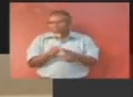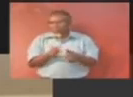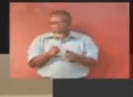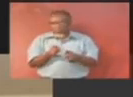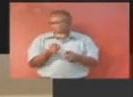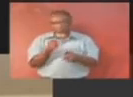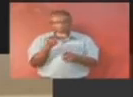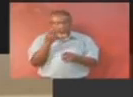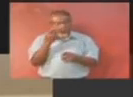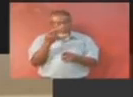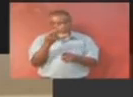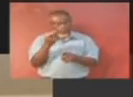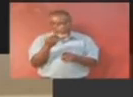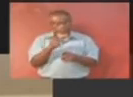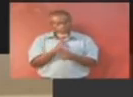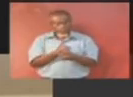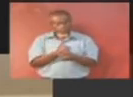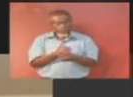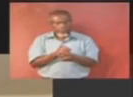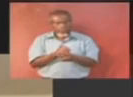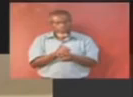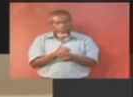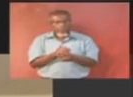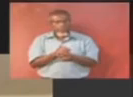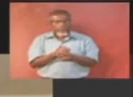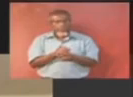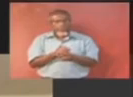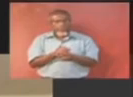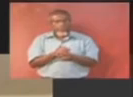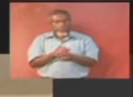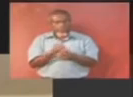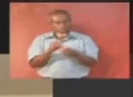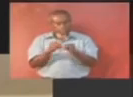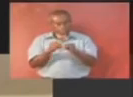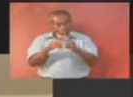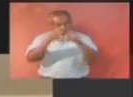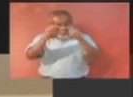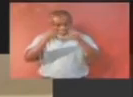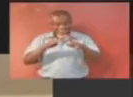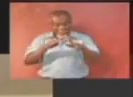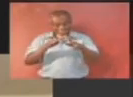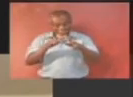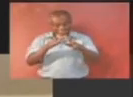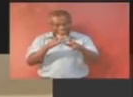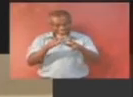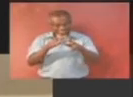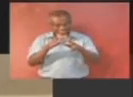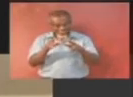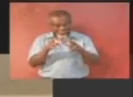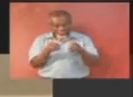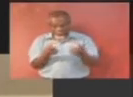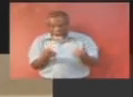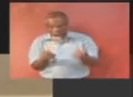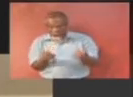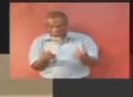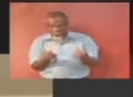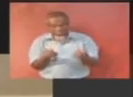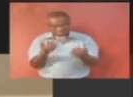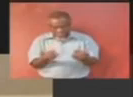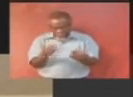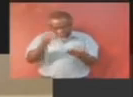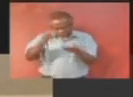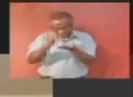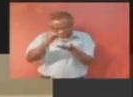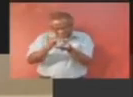the numbers of tests being done are also decreasing. So I wanted to know if